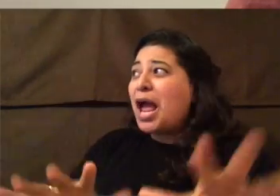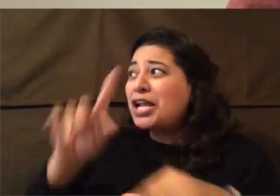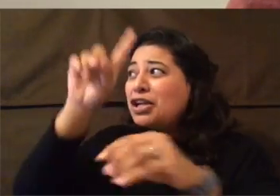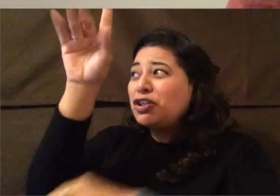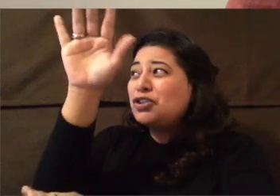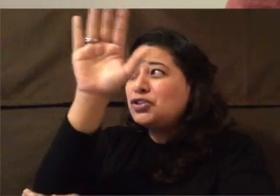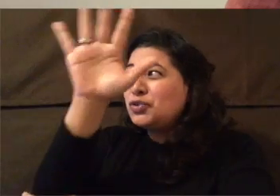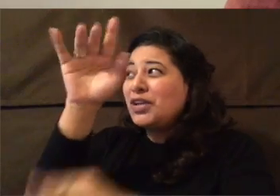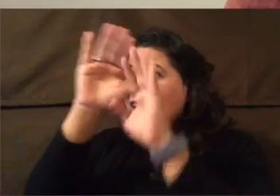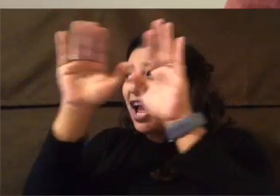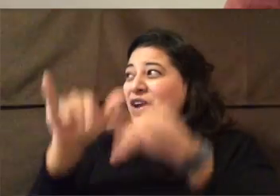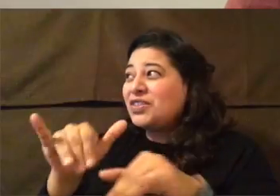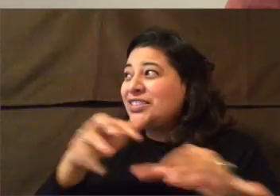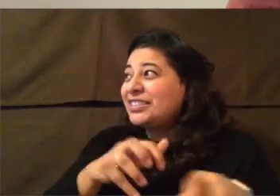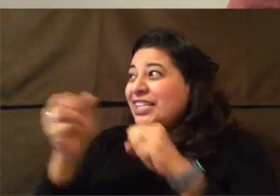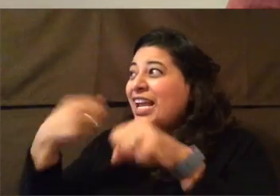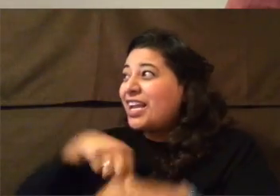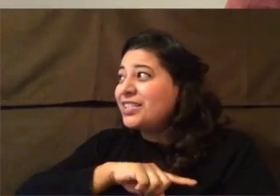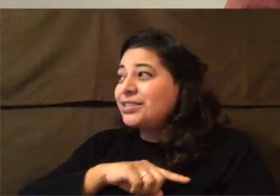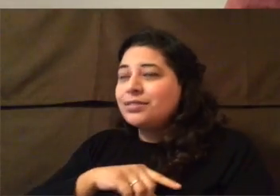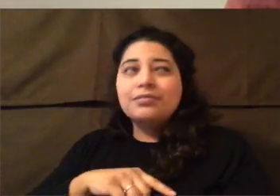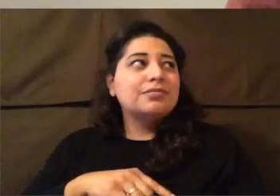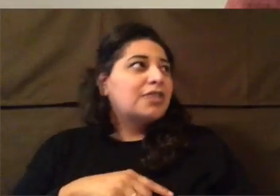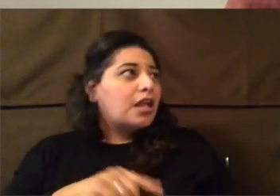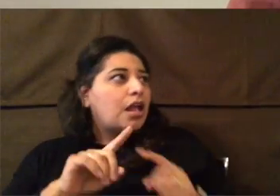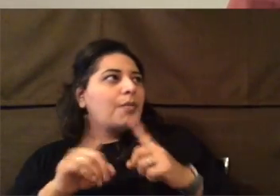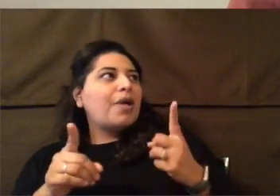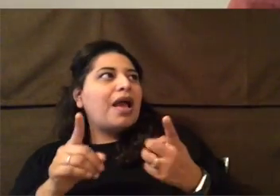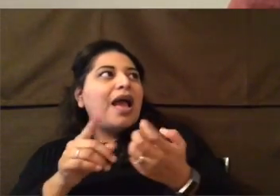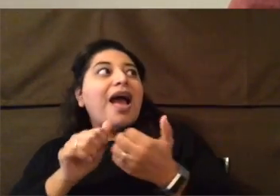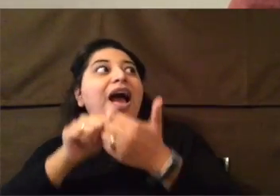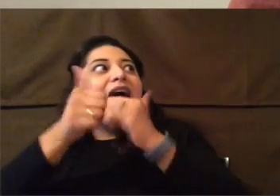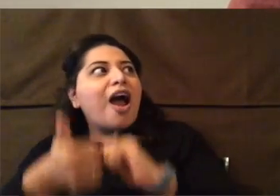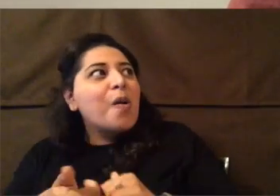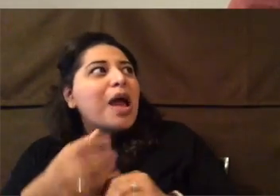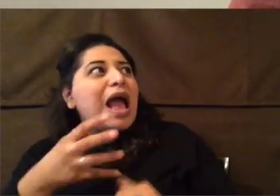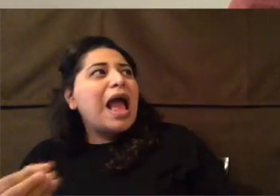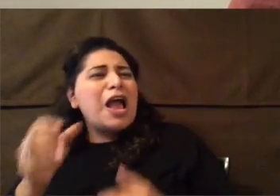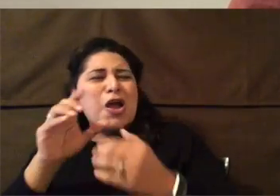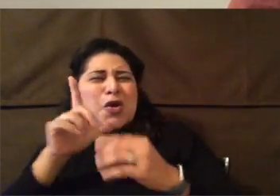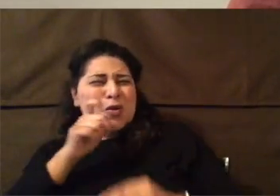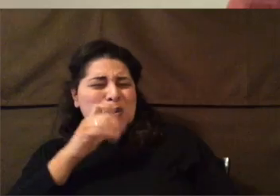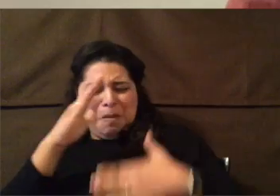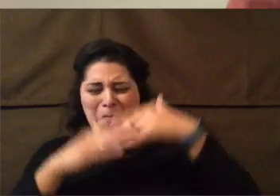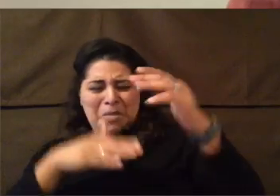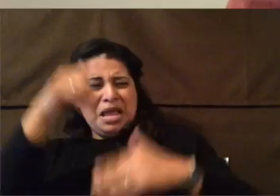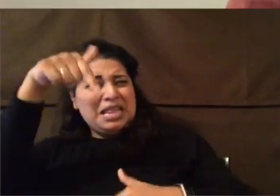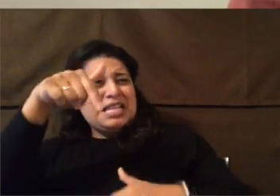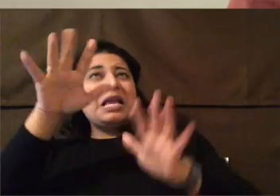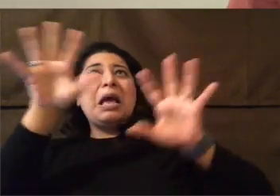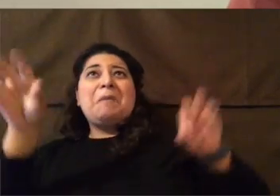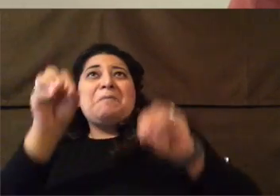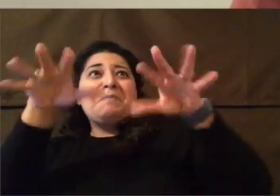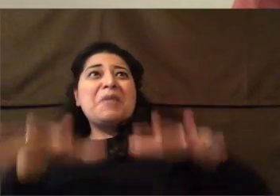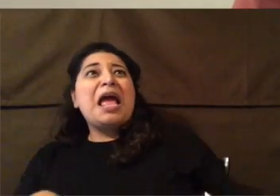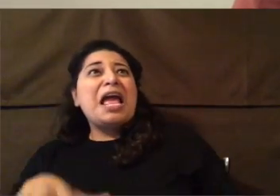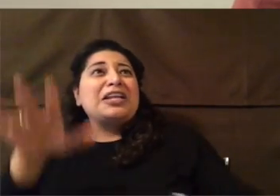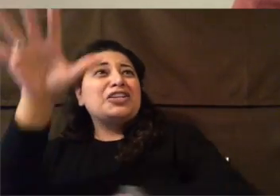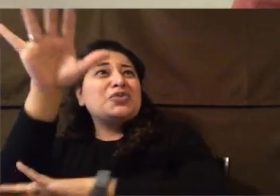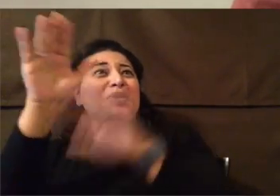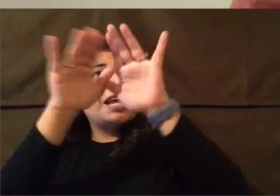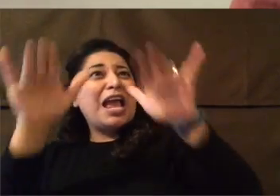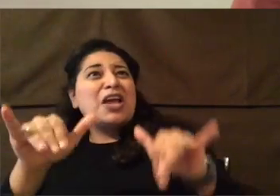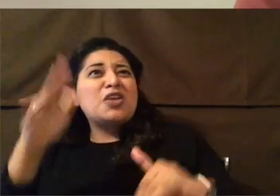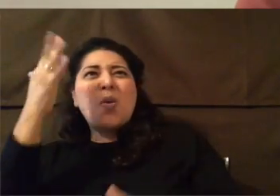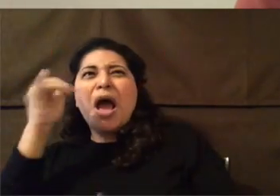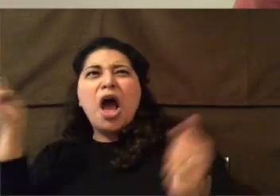"And the magic treehouse took us there." "But how?" asked Jack. "And who built this magic